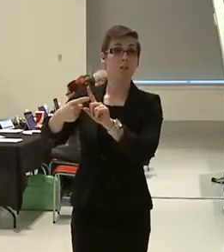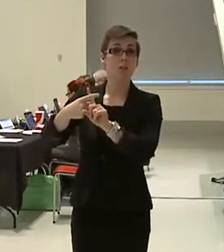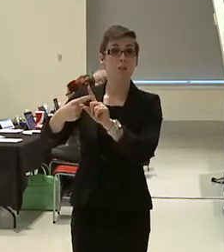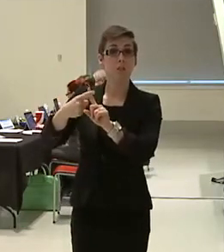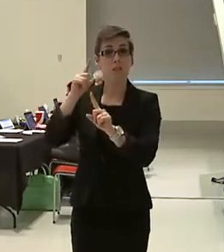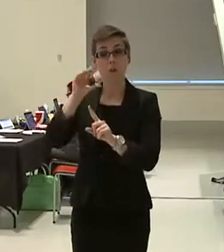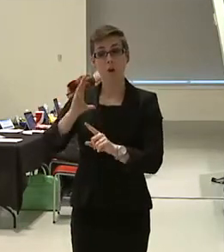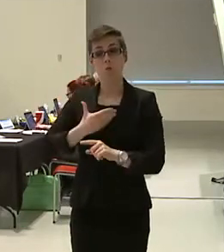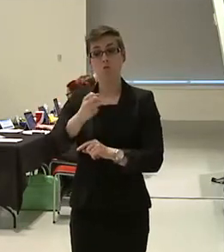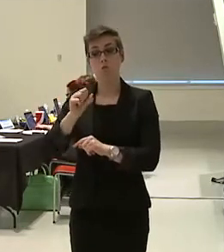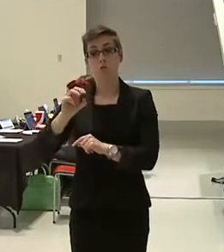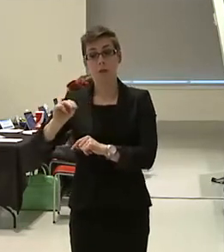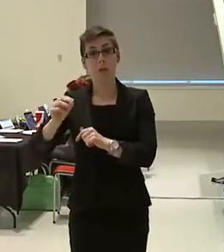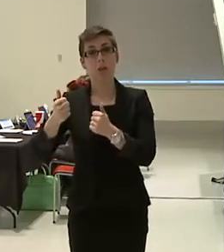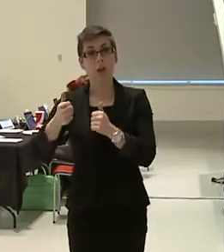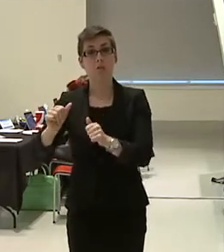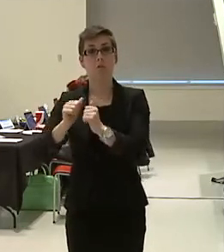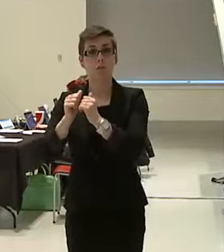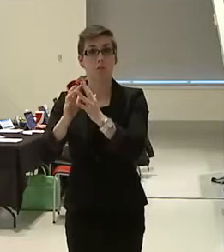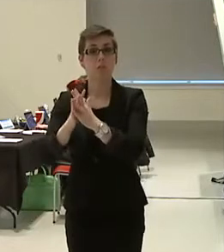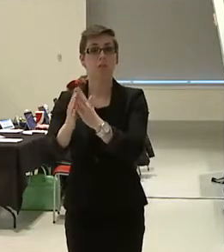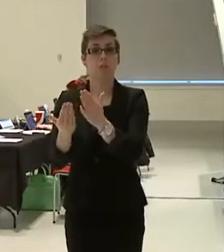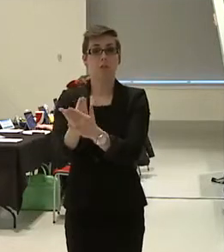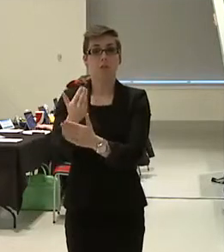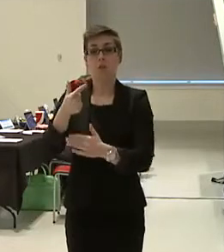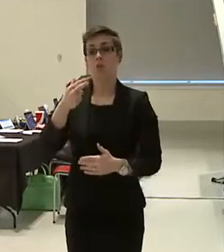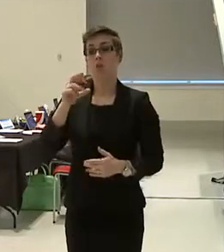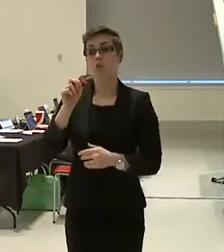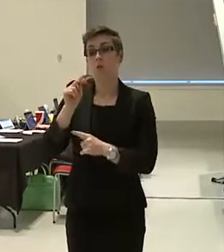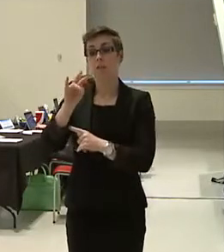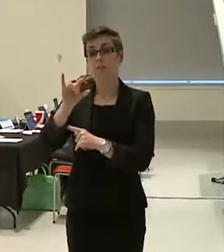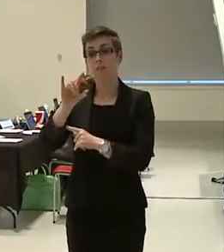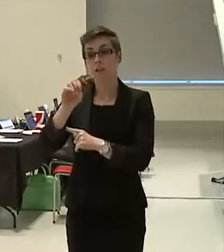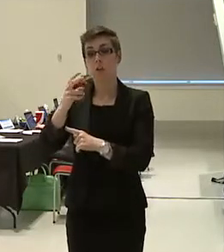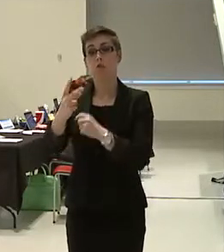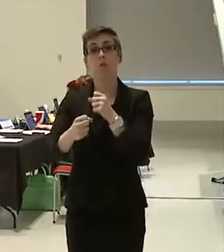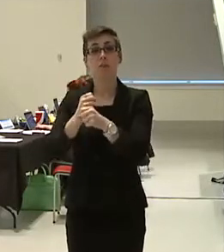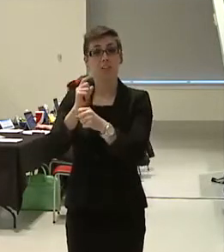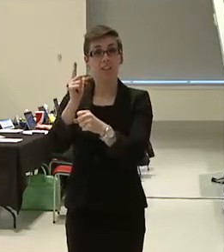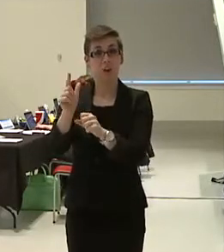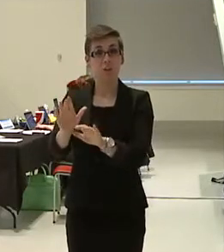social media efforts. When I left Greenville 2 years later to join the IACP,